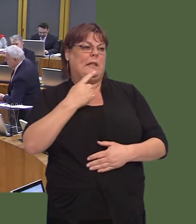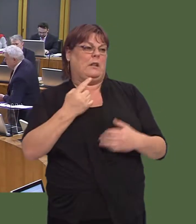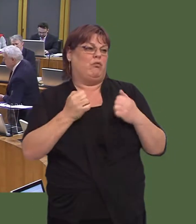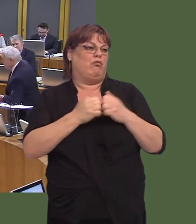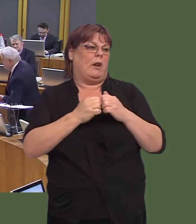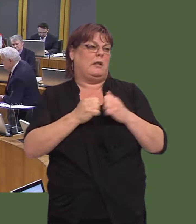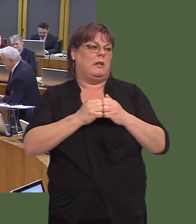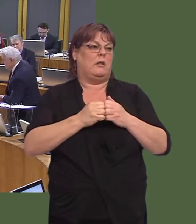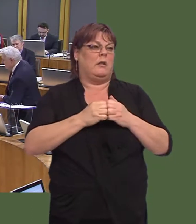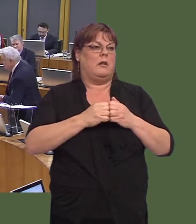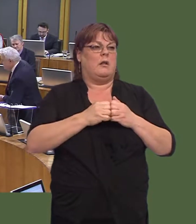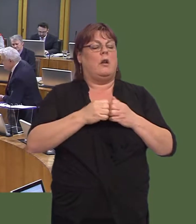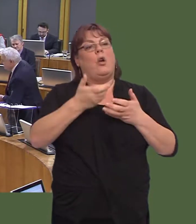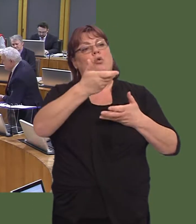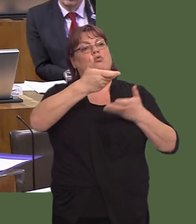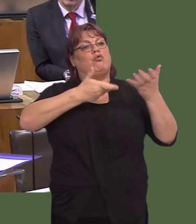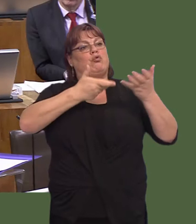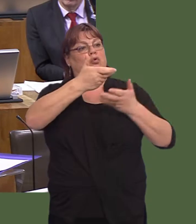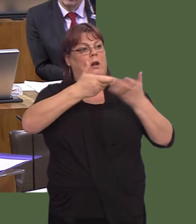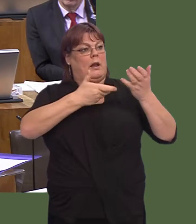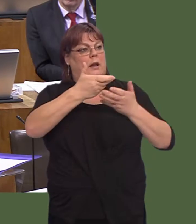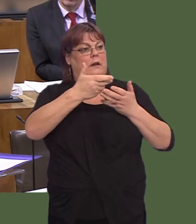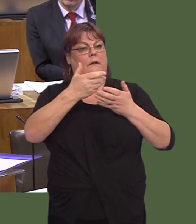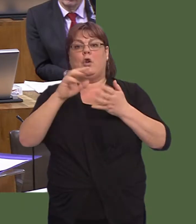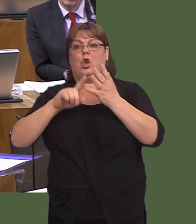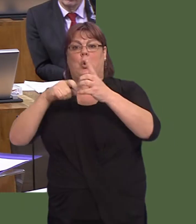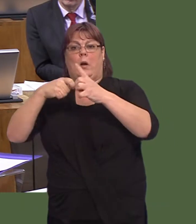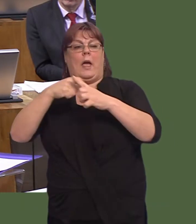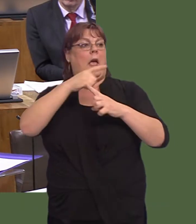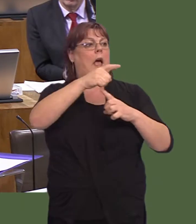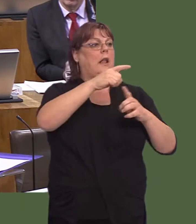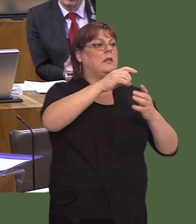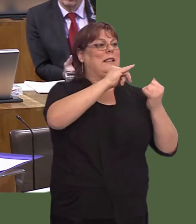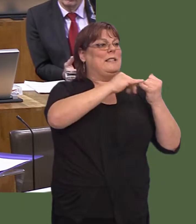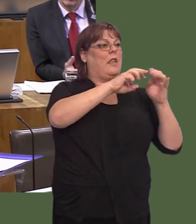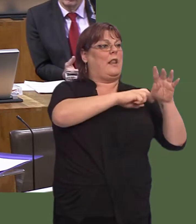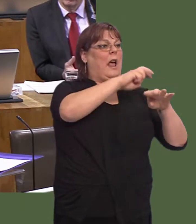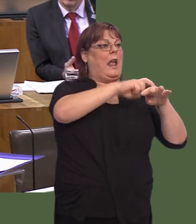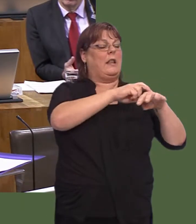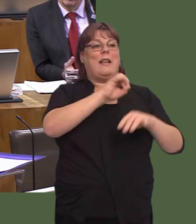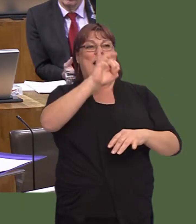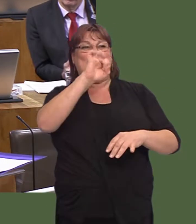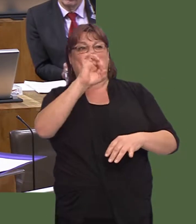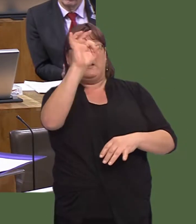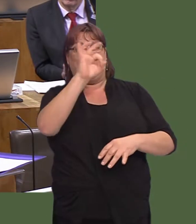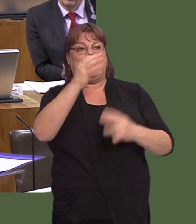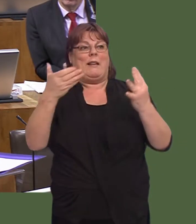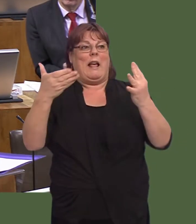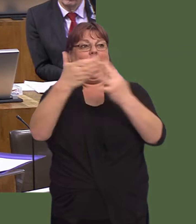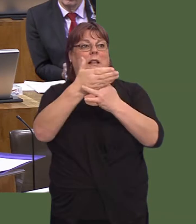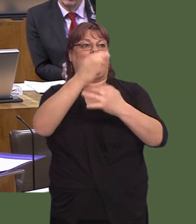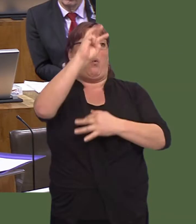is correct. 70% of the trade between Great Britain and the island of Ireland goes through the Welsh